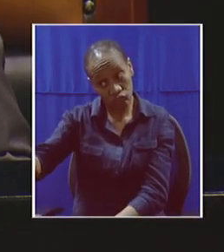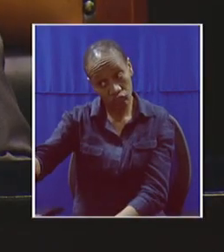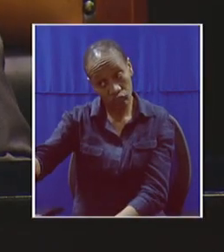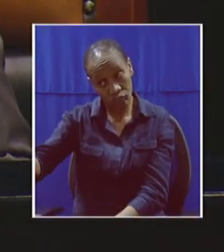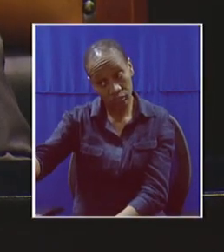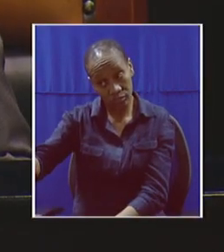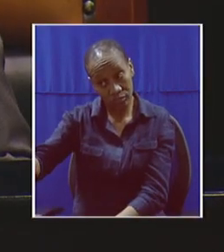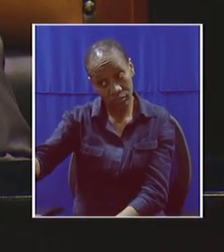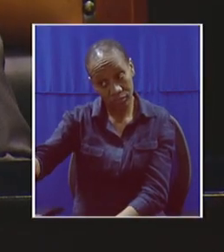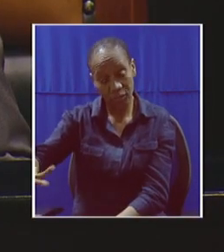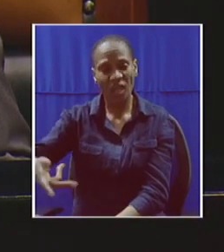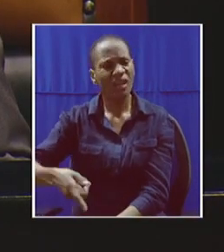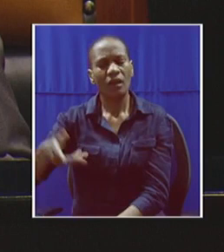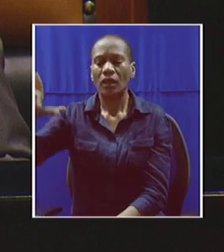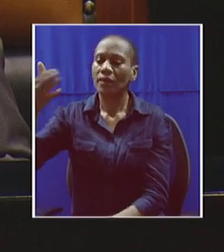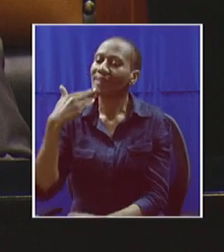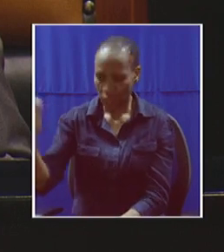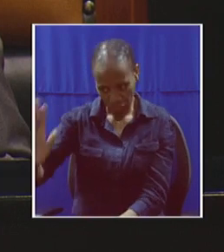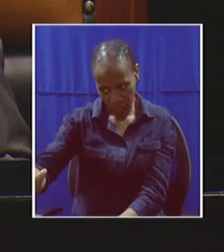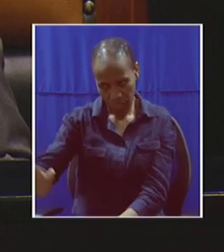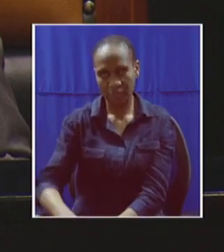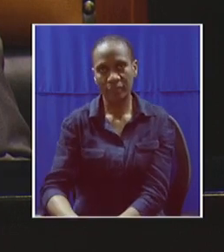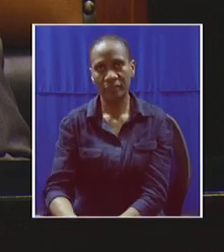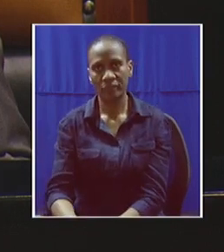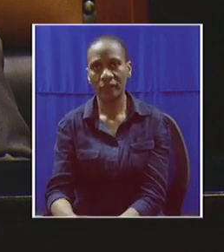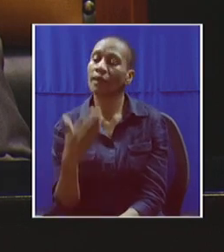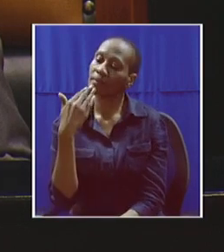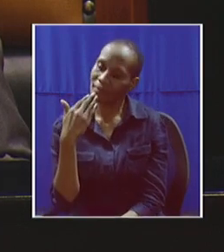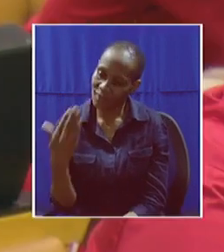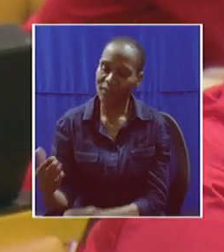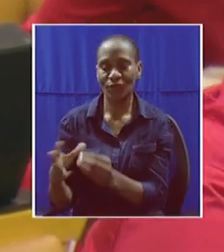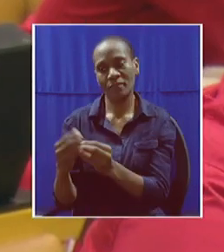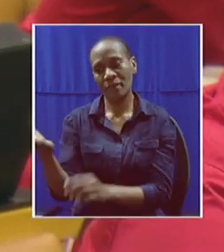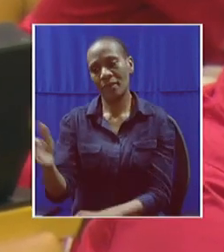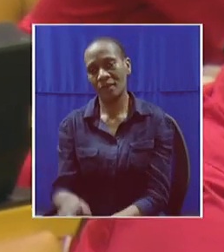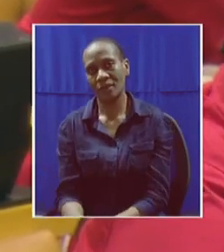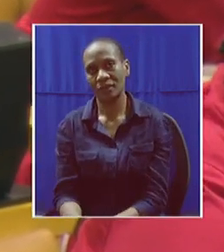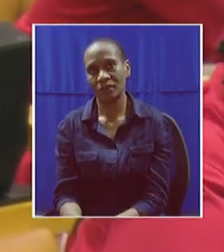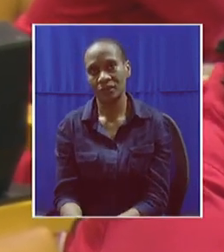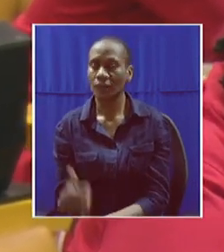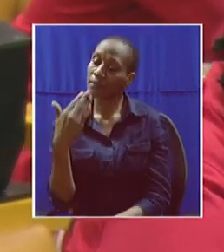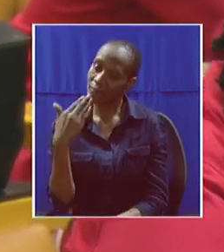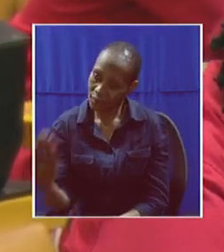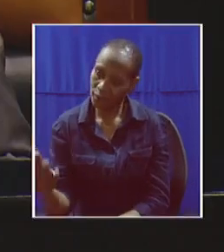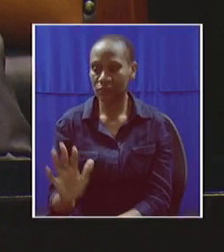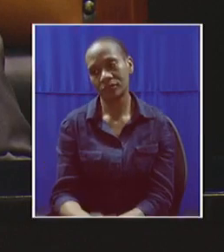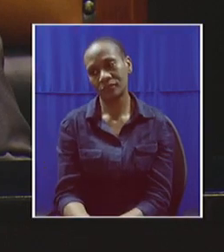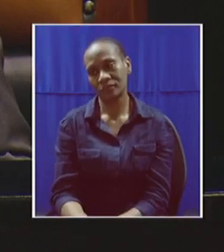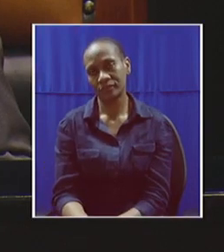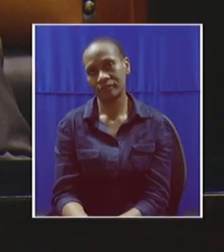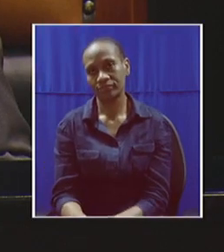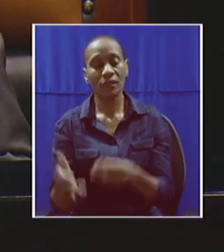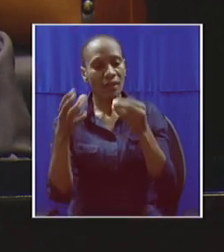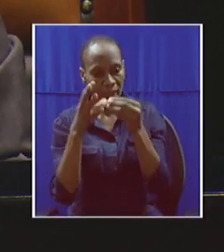to the house if the minister can't answer a simple question is her Department thank you hon member we're wasting our time thank you